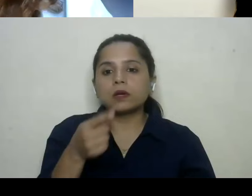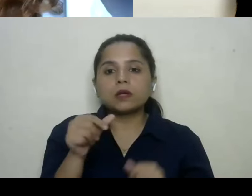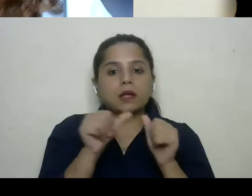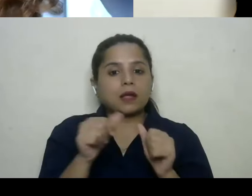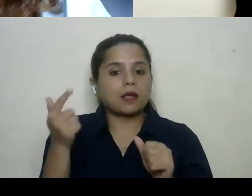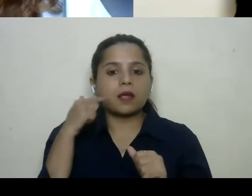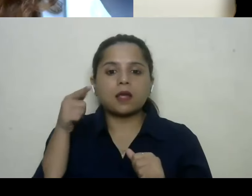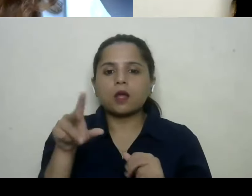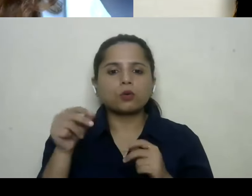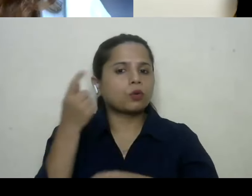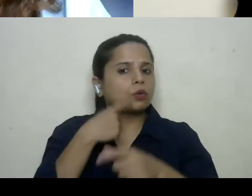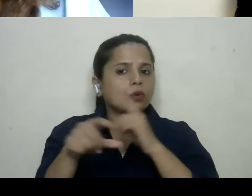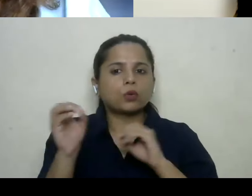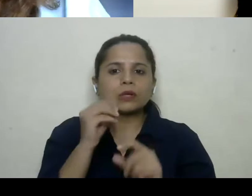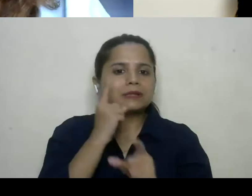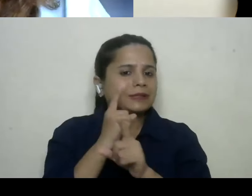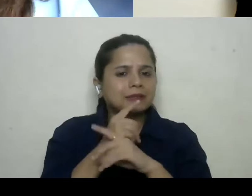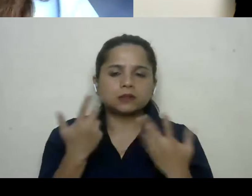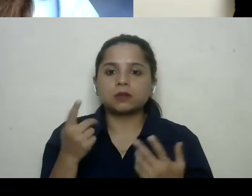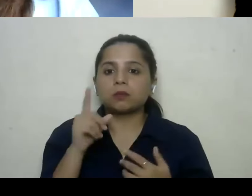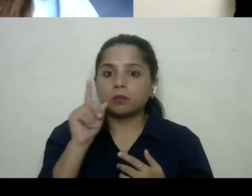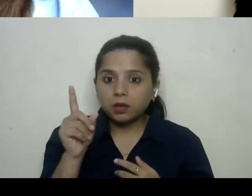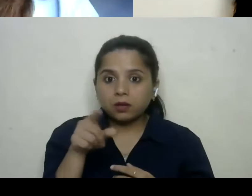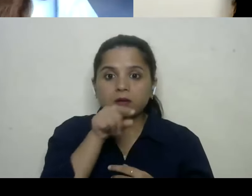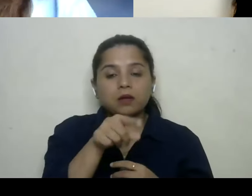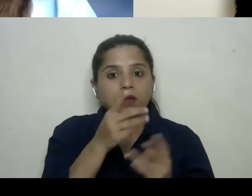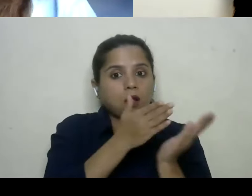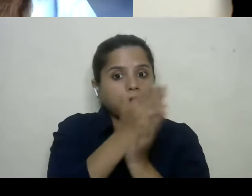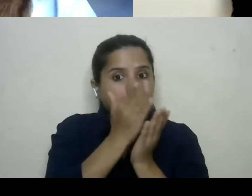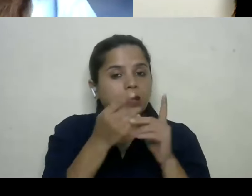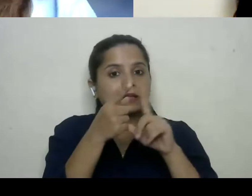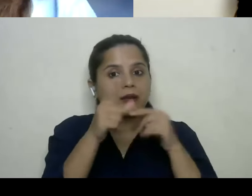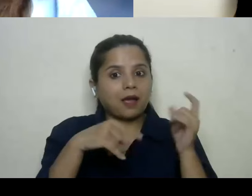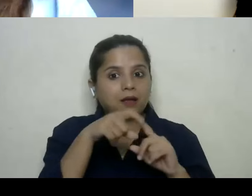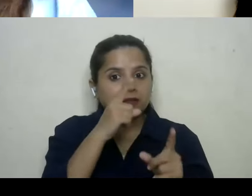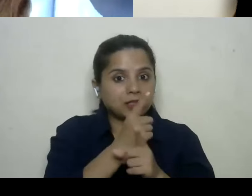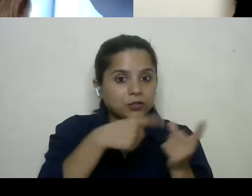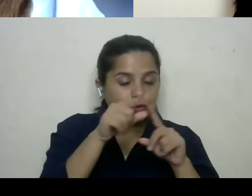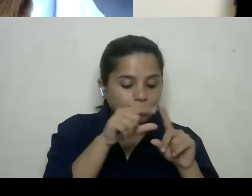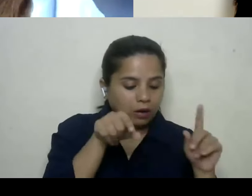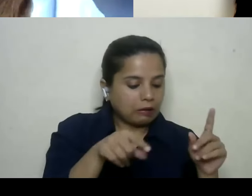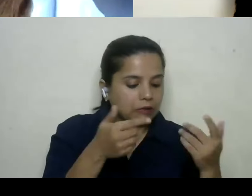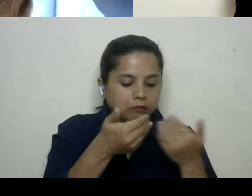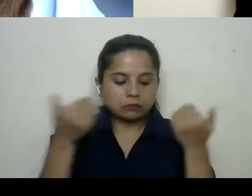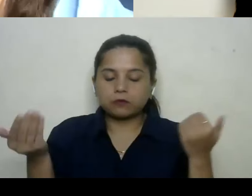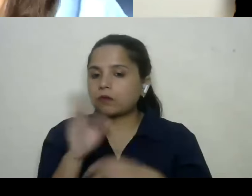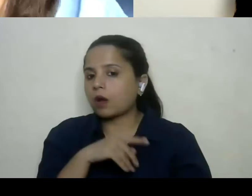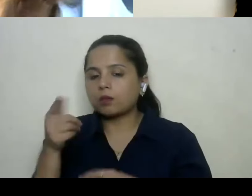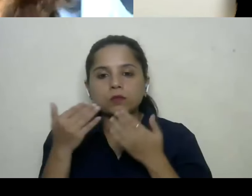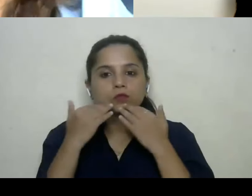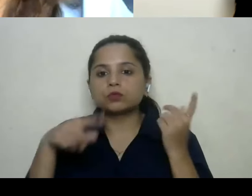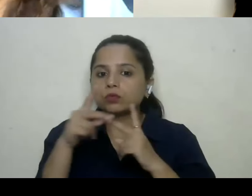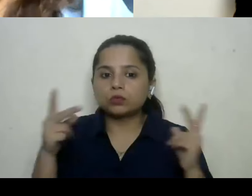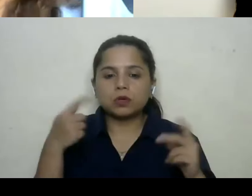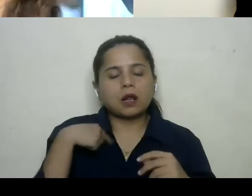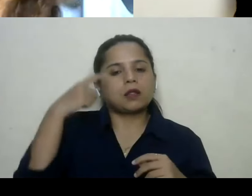not replacing the teacher, but replacing the type of tasks that take the teacher away from the students. So with that Absolutely. thought in mind,